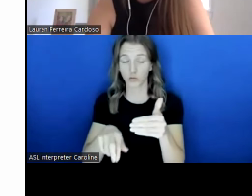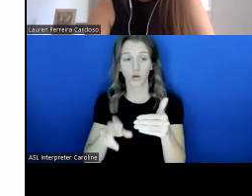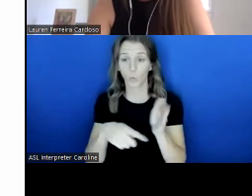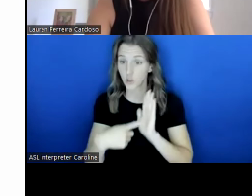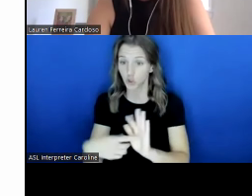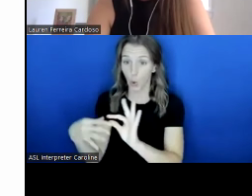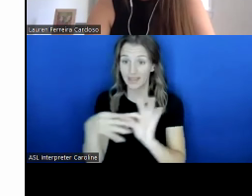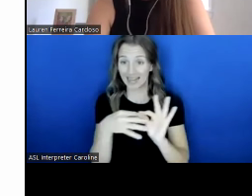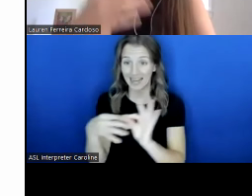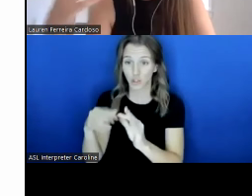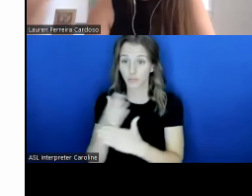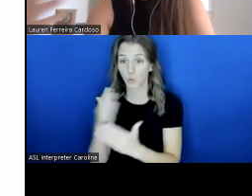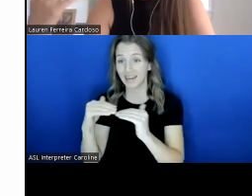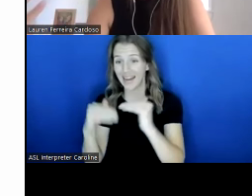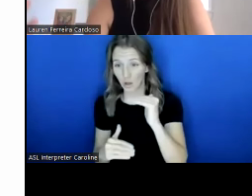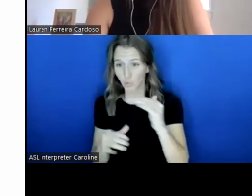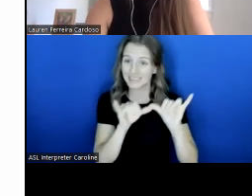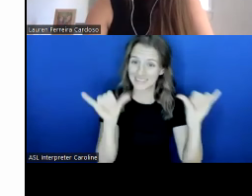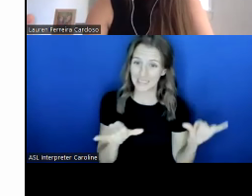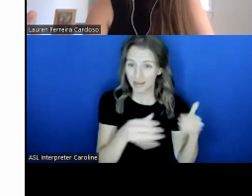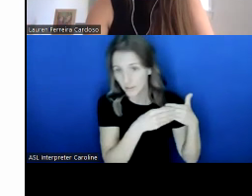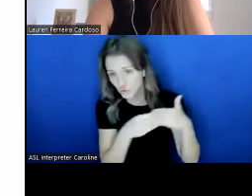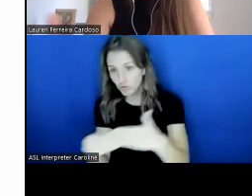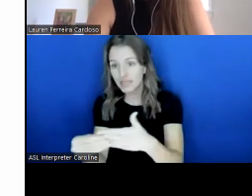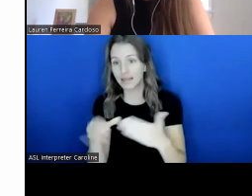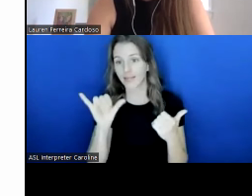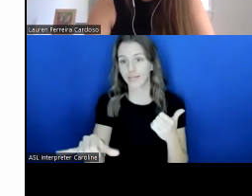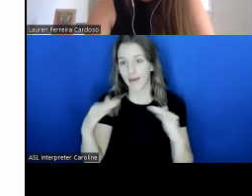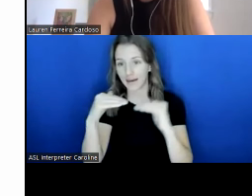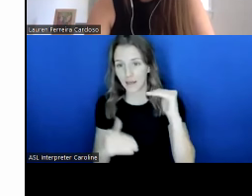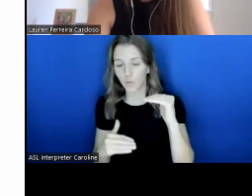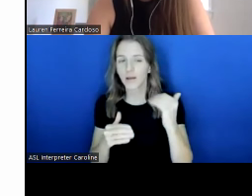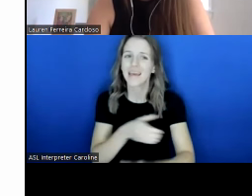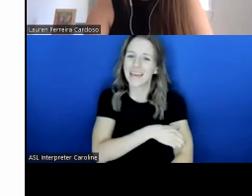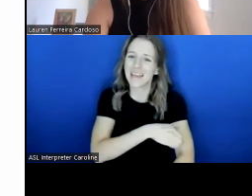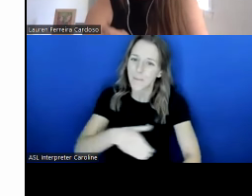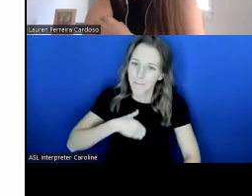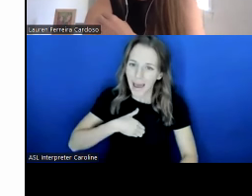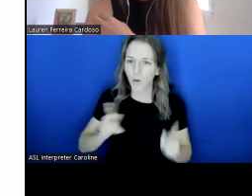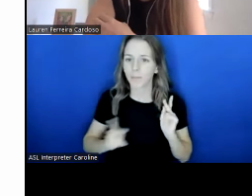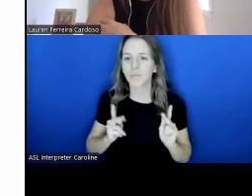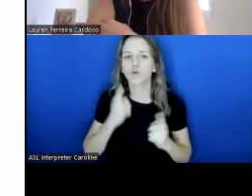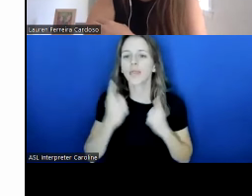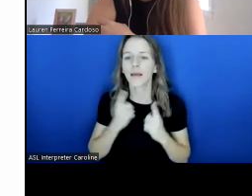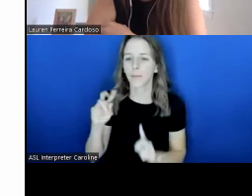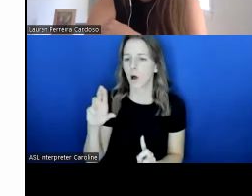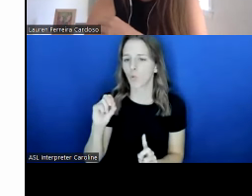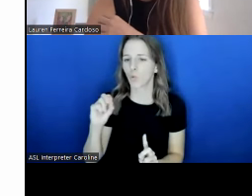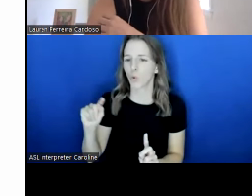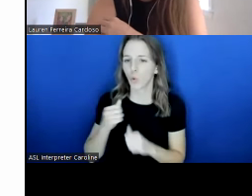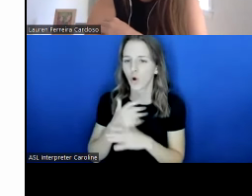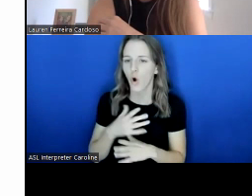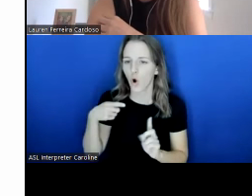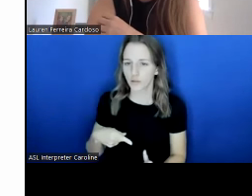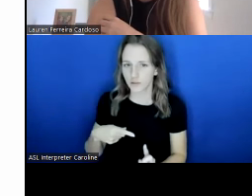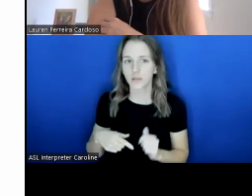drivers, empowered folks to really think about those kinds of root causes. And so one of the things that we heard was